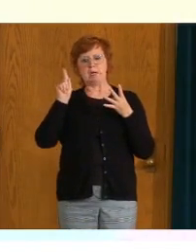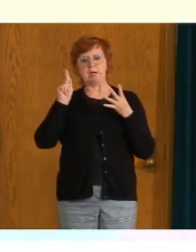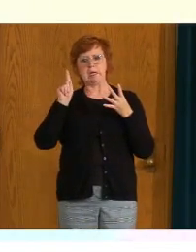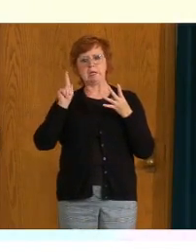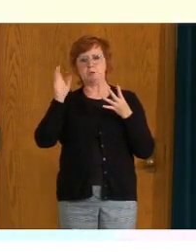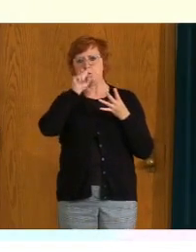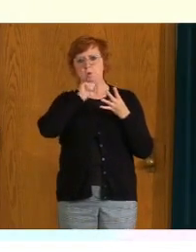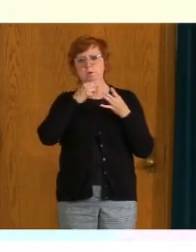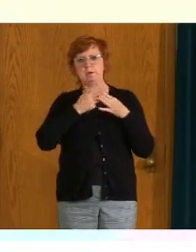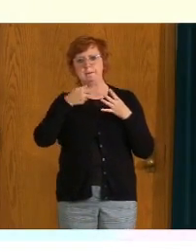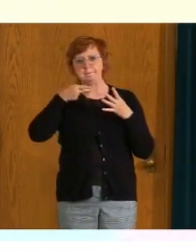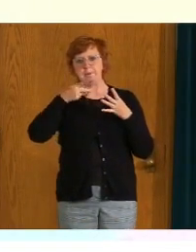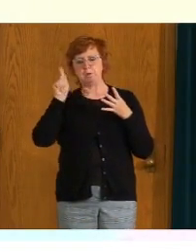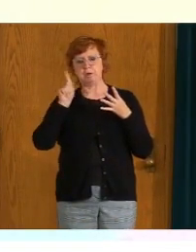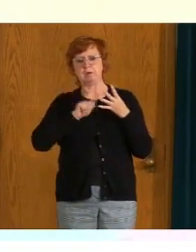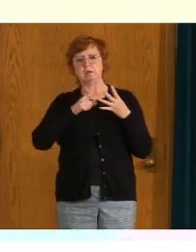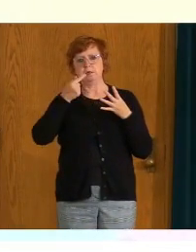in the northwest